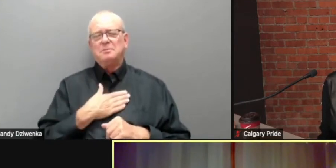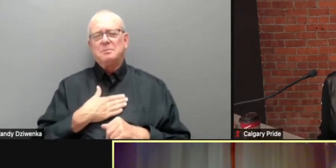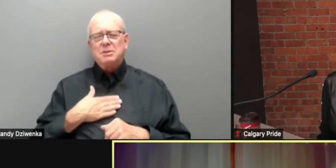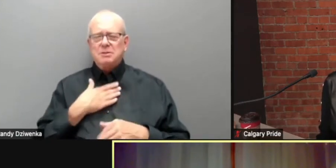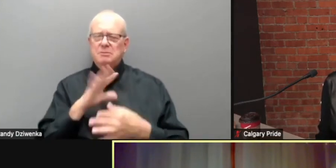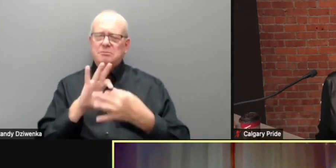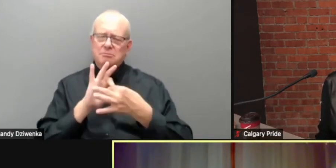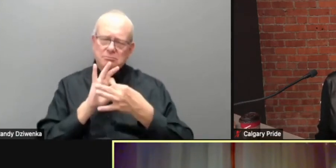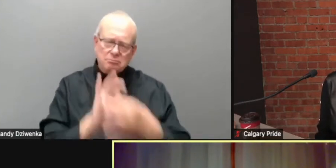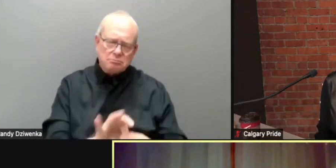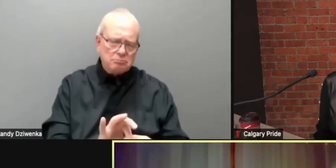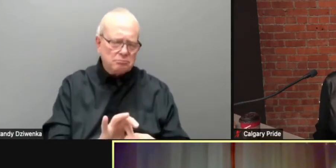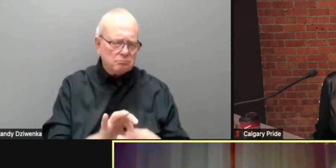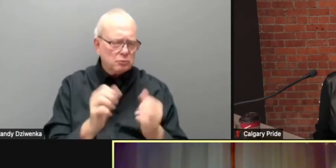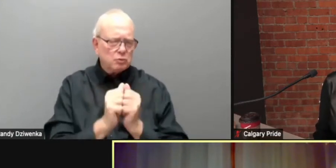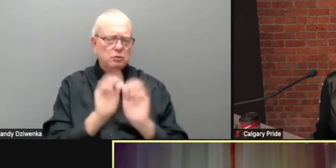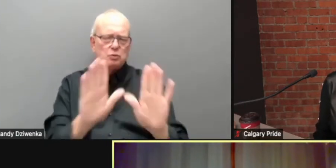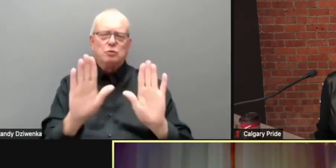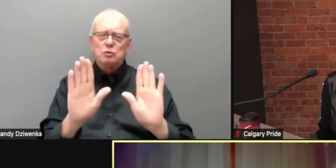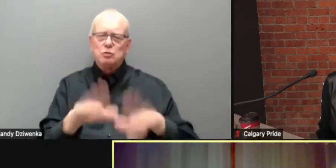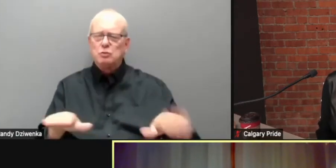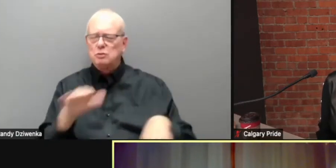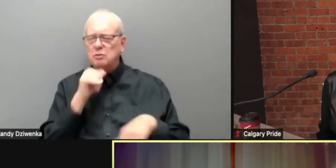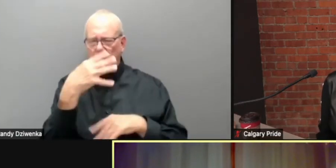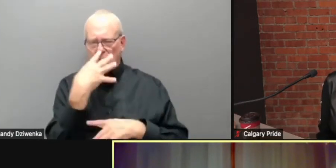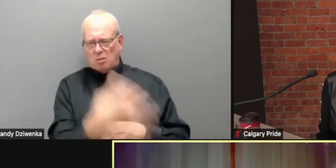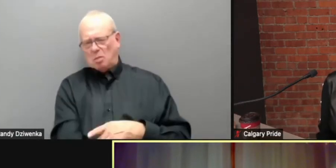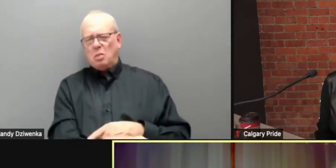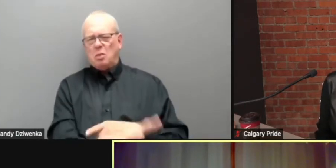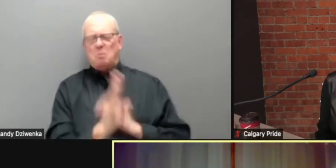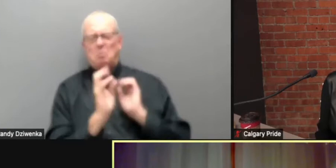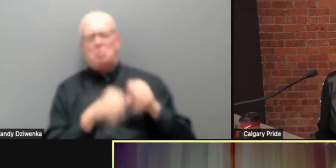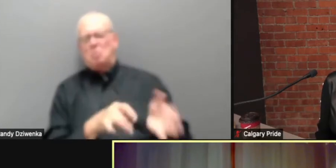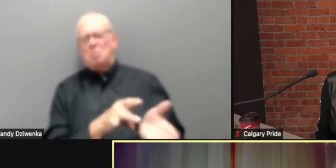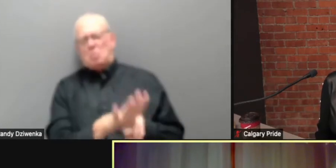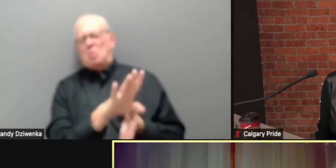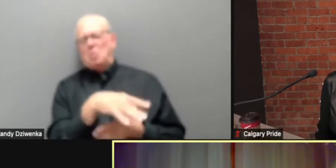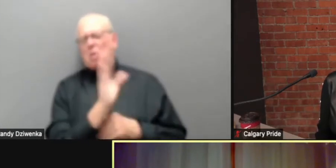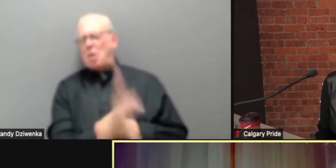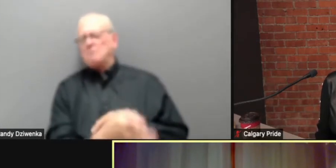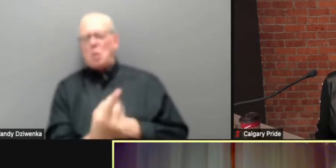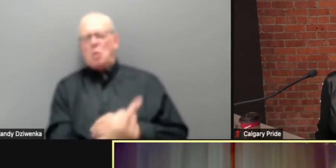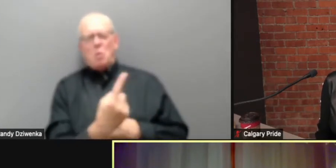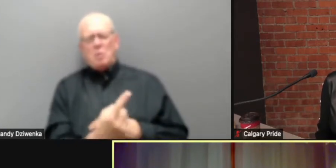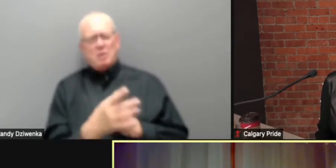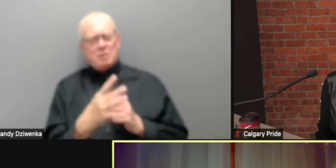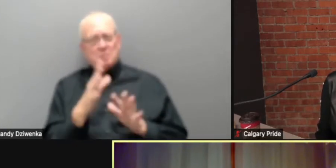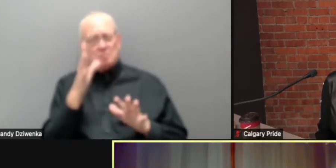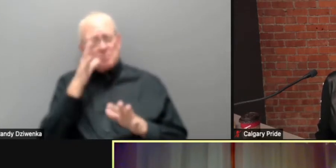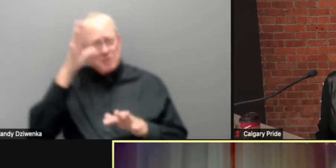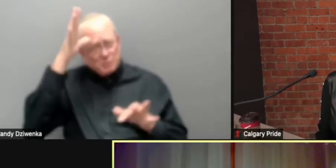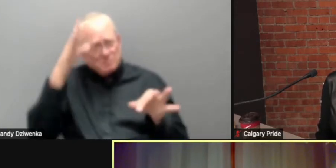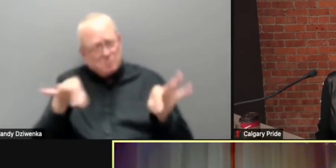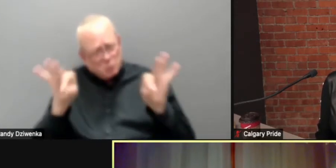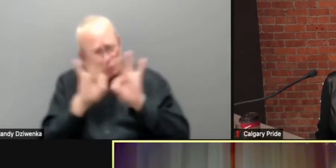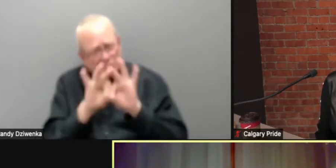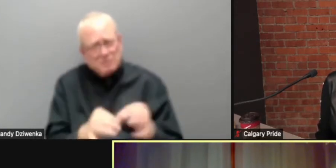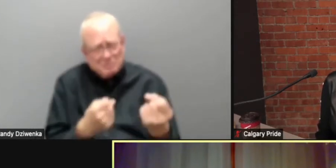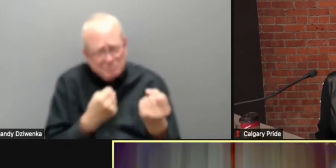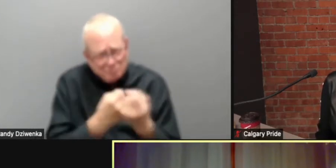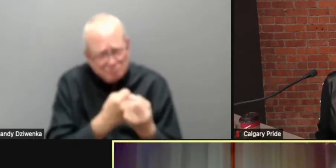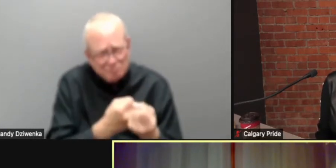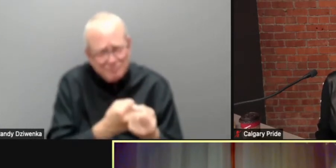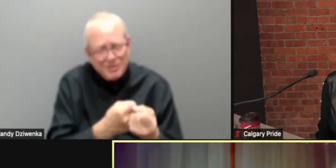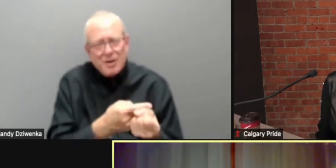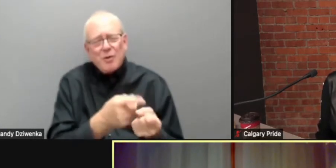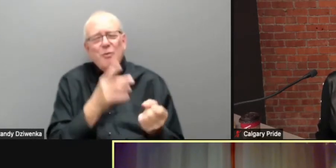them. Reach out. If you're there with them, it will make it a lot easier. And like she said, you